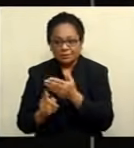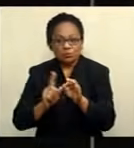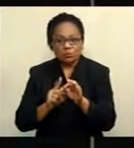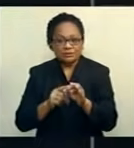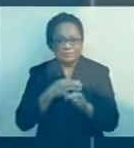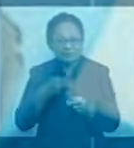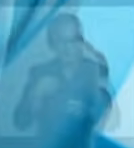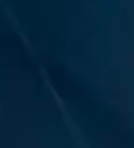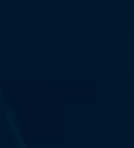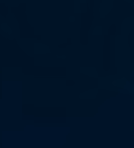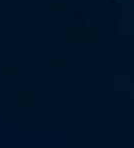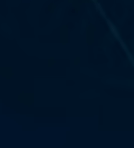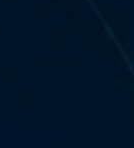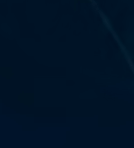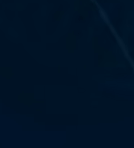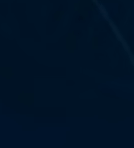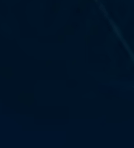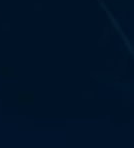Kumar.